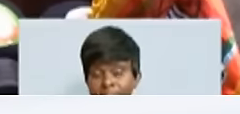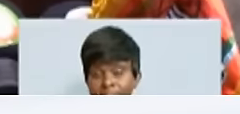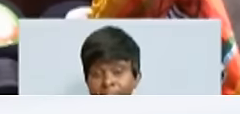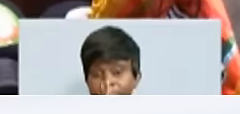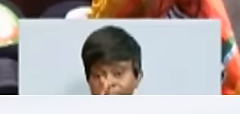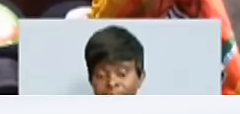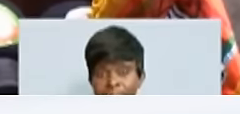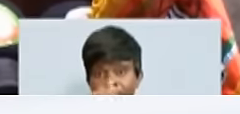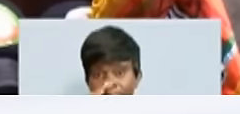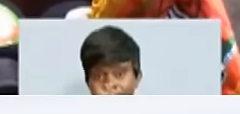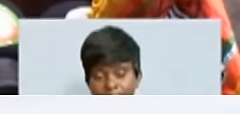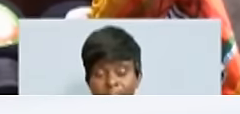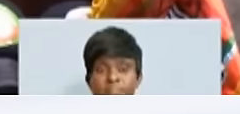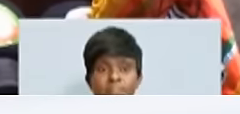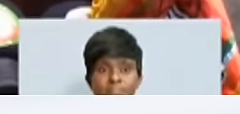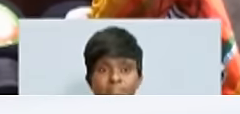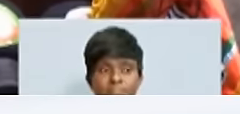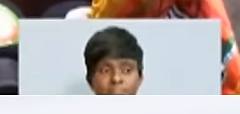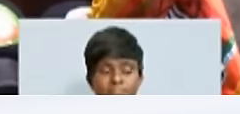Madam Speaker,